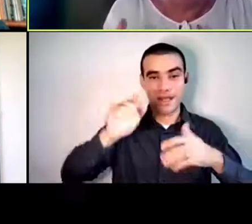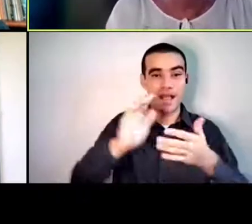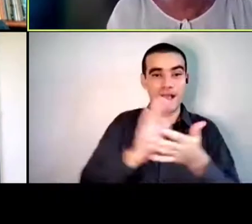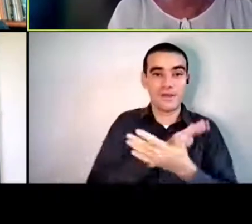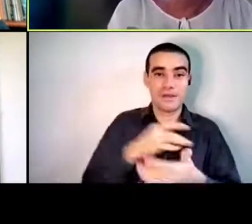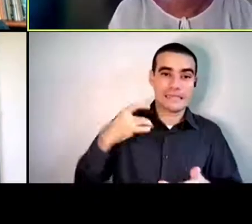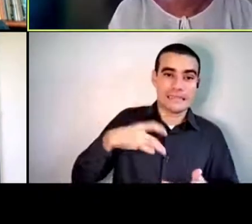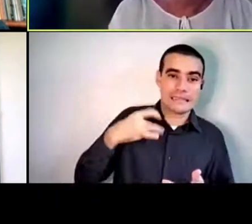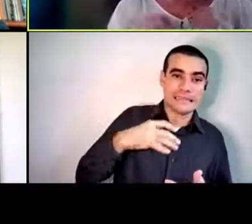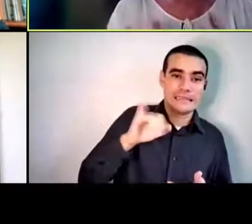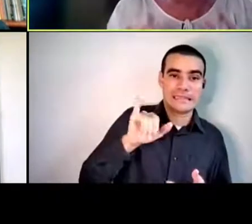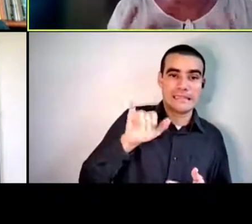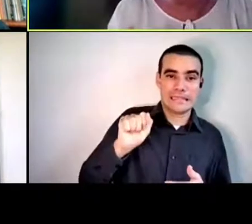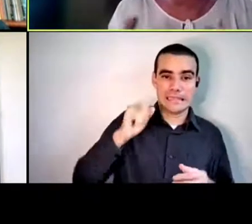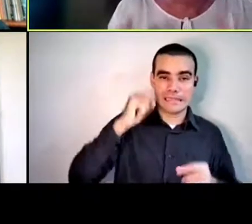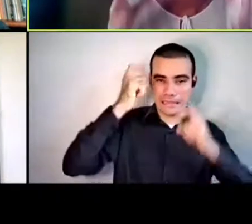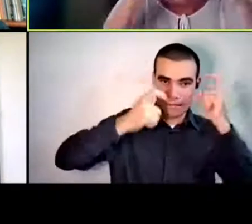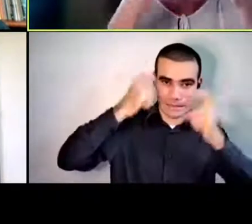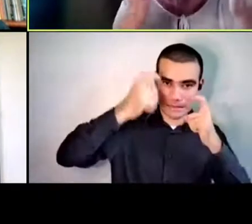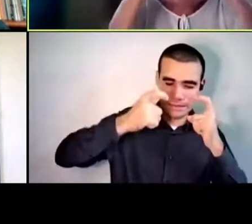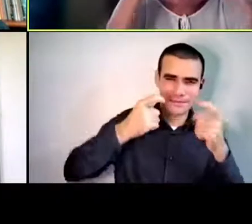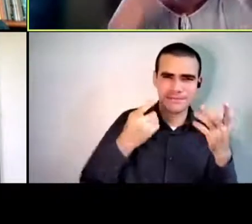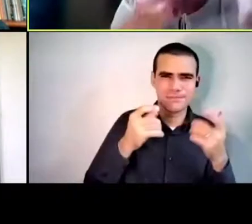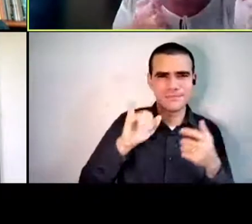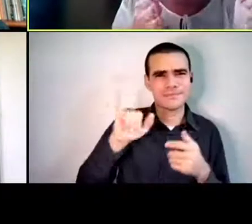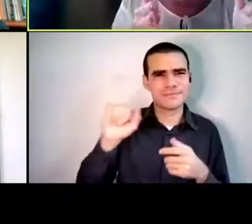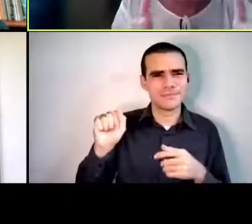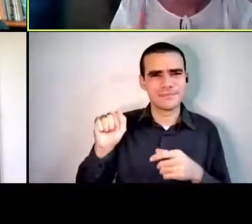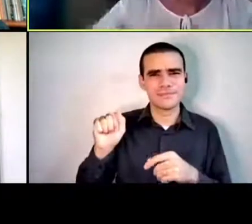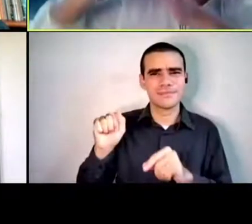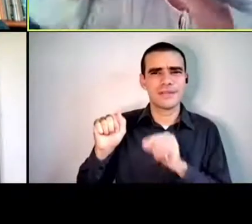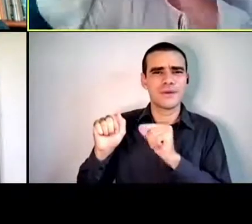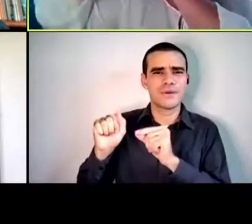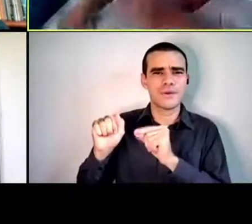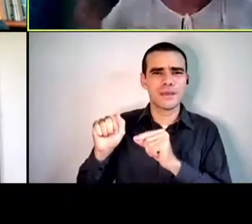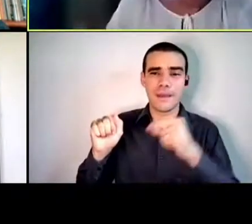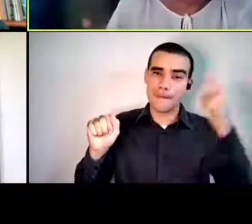and some people are afraid of the artificial